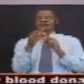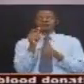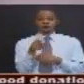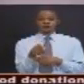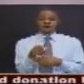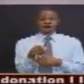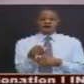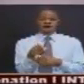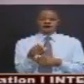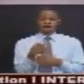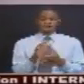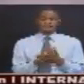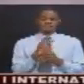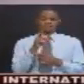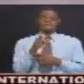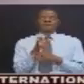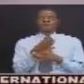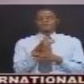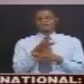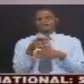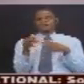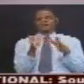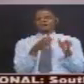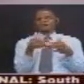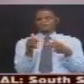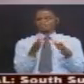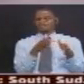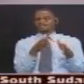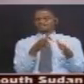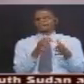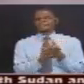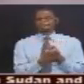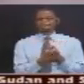that's a minister of environment so long as and climate change management